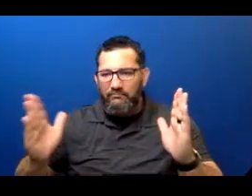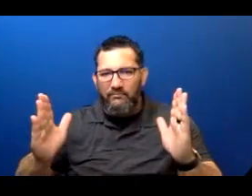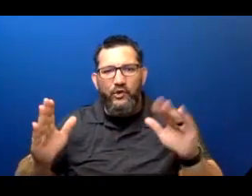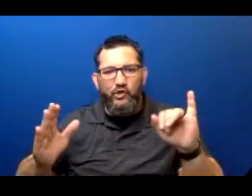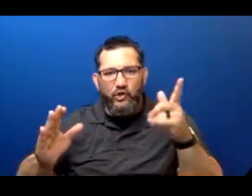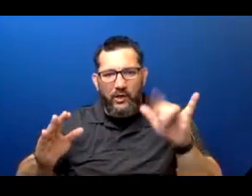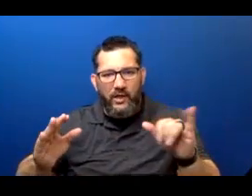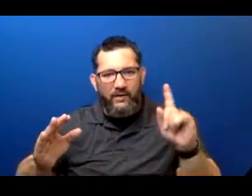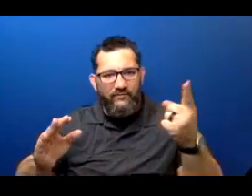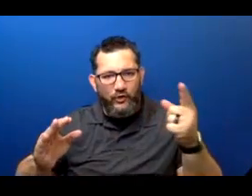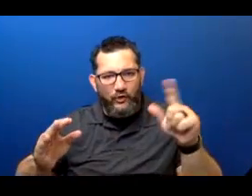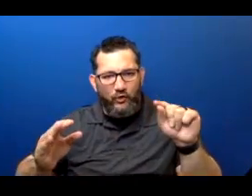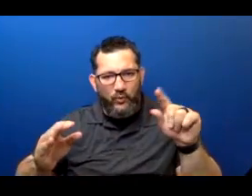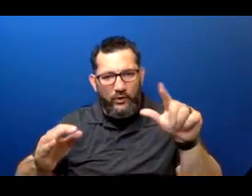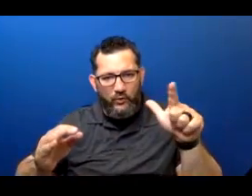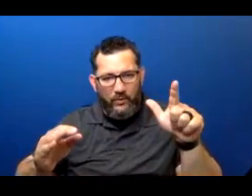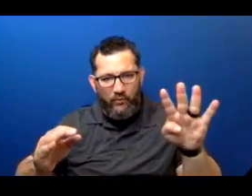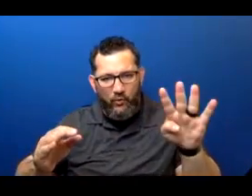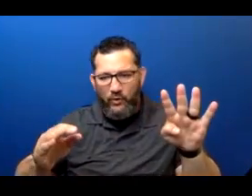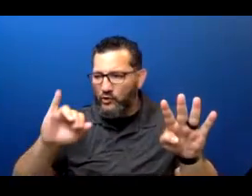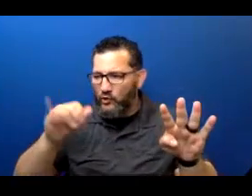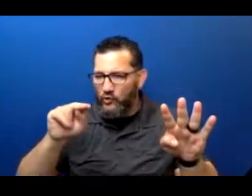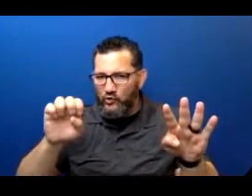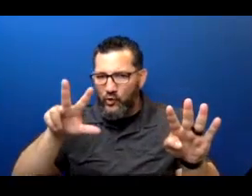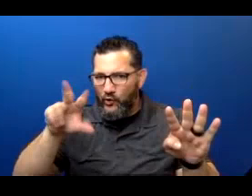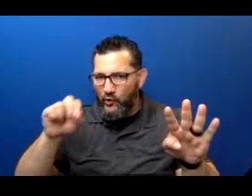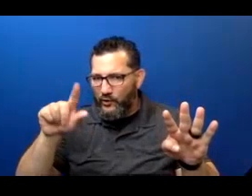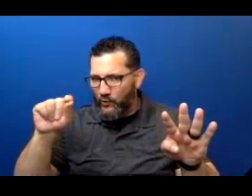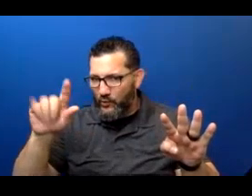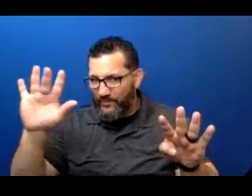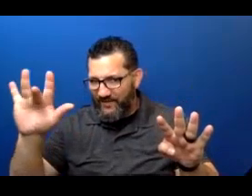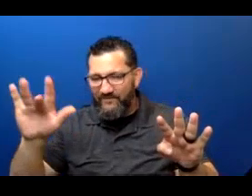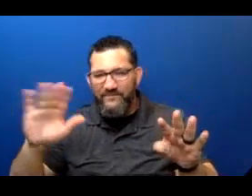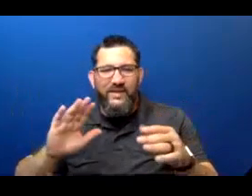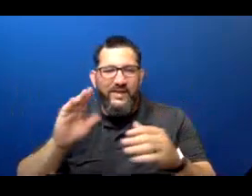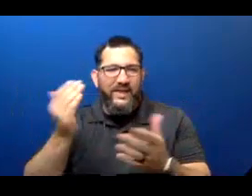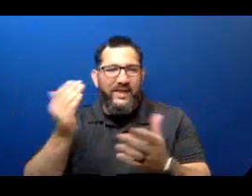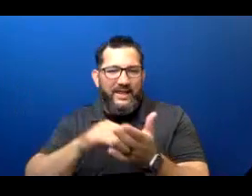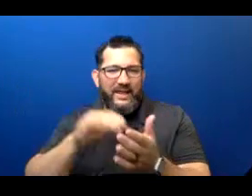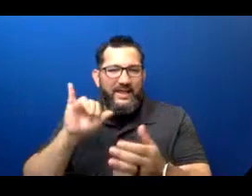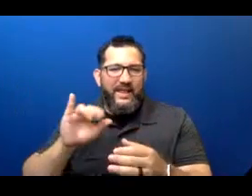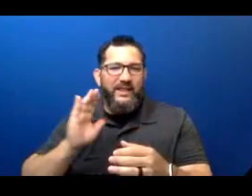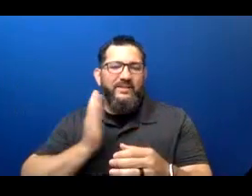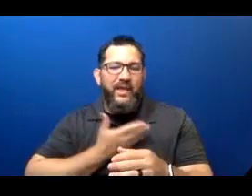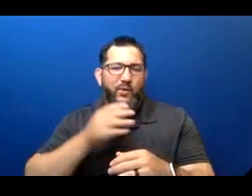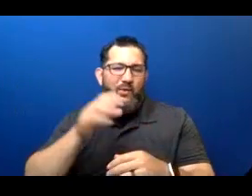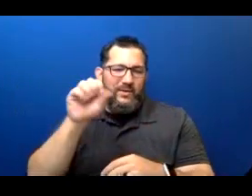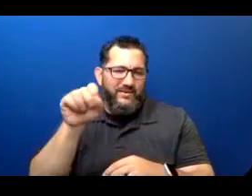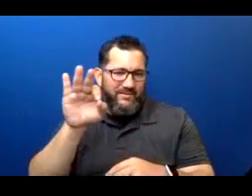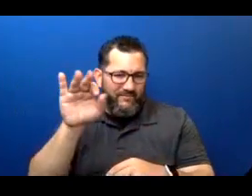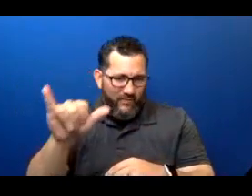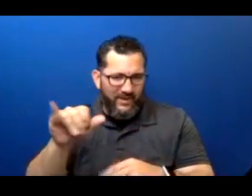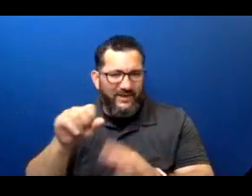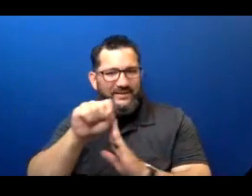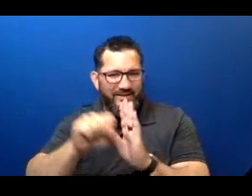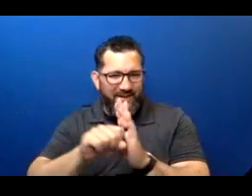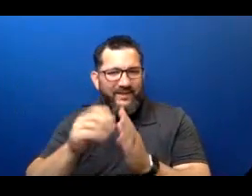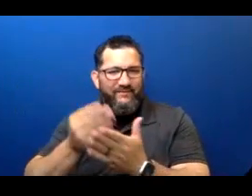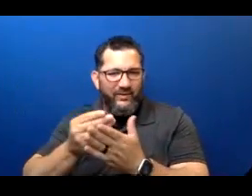of 2024 to June 30th, 2025, again, our state fiscal year. And the awarded amount